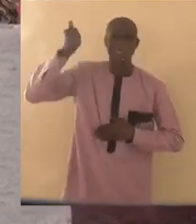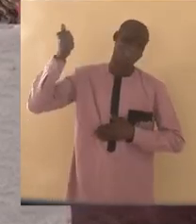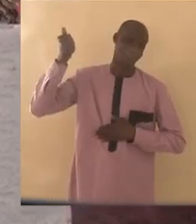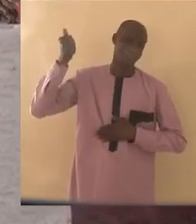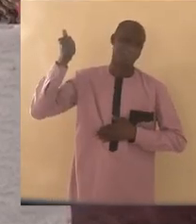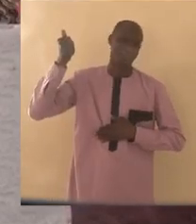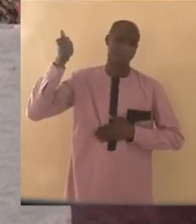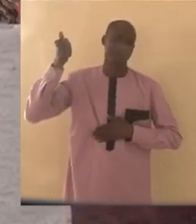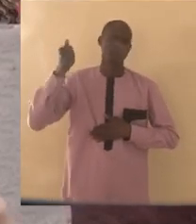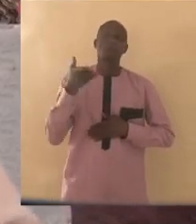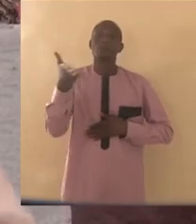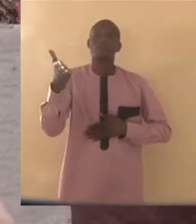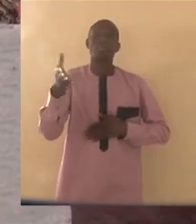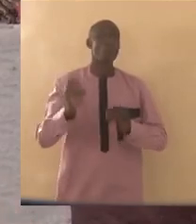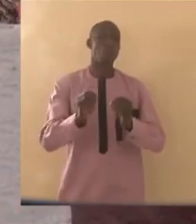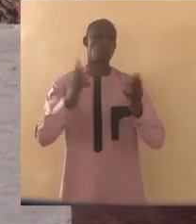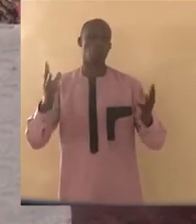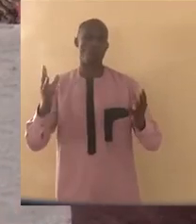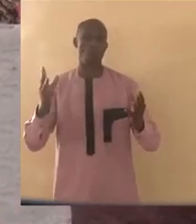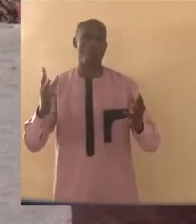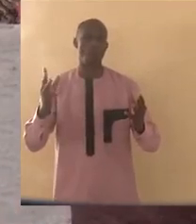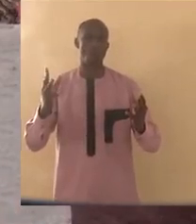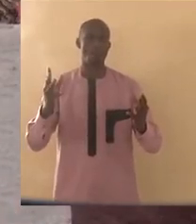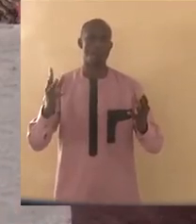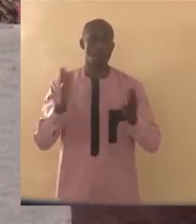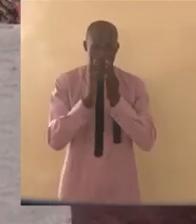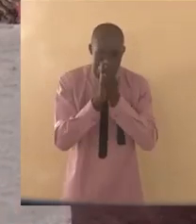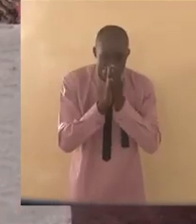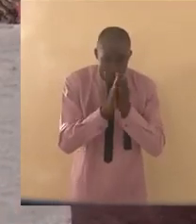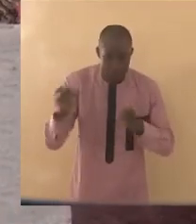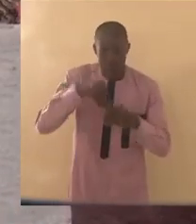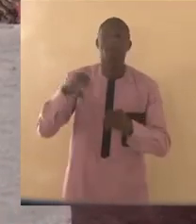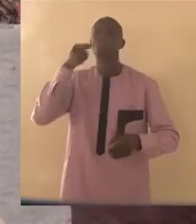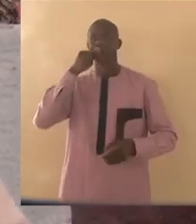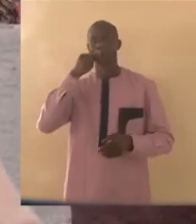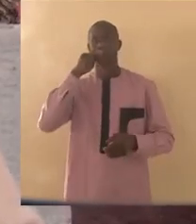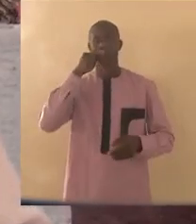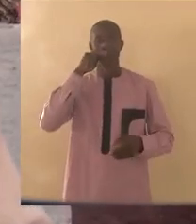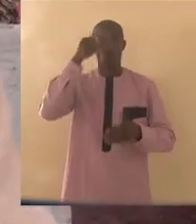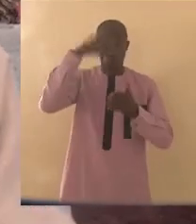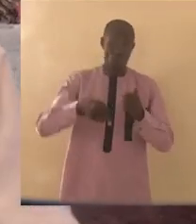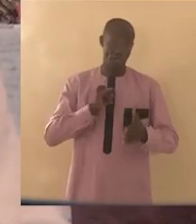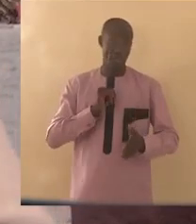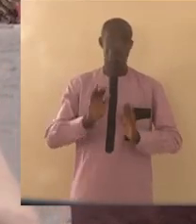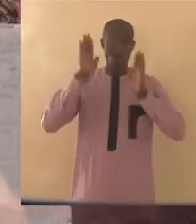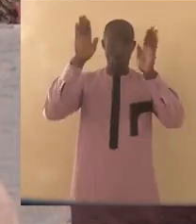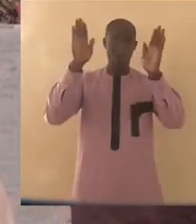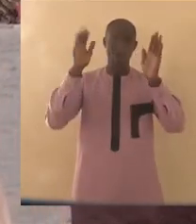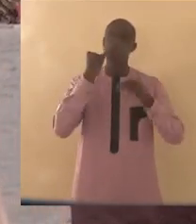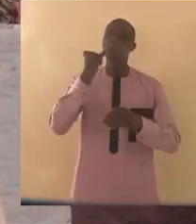better. There is a lot of praying in Nigeria. What I